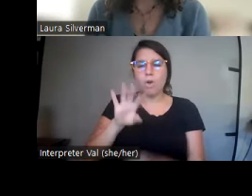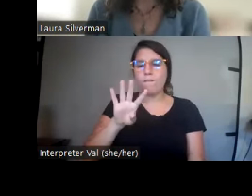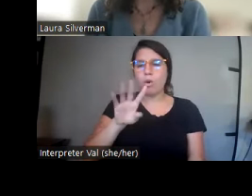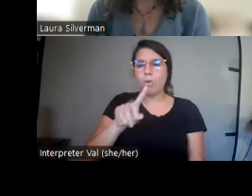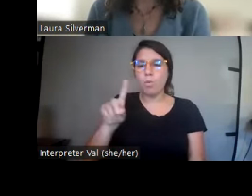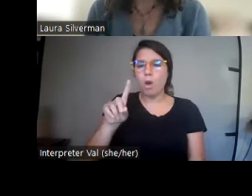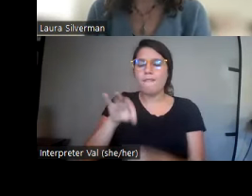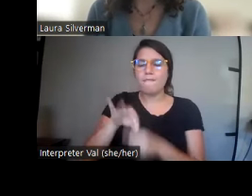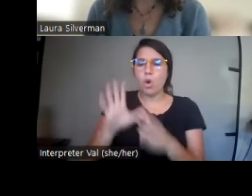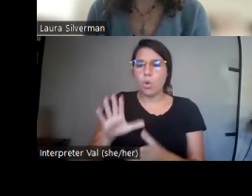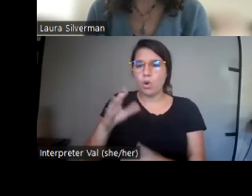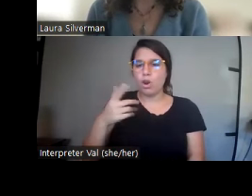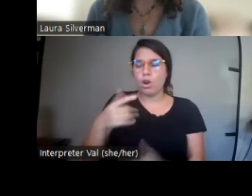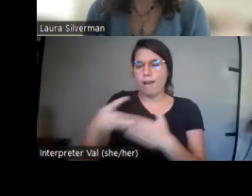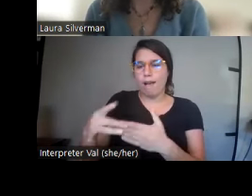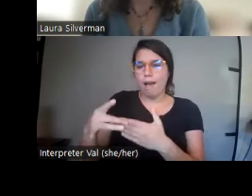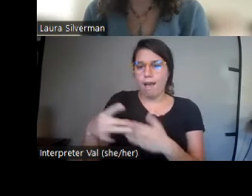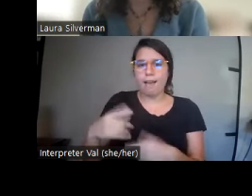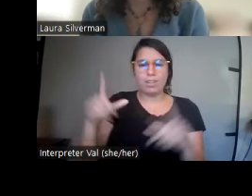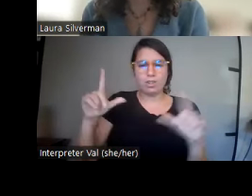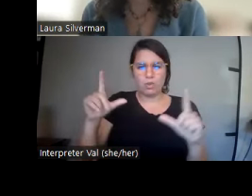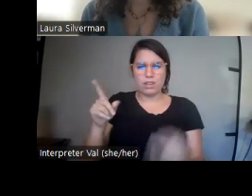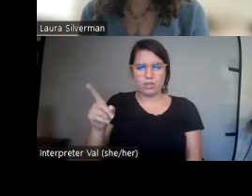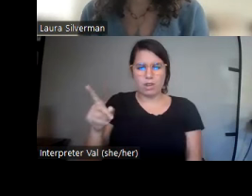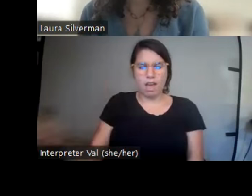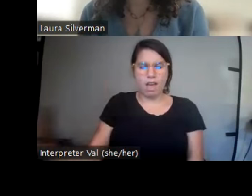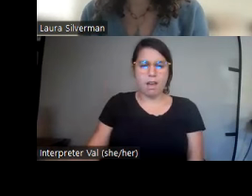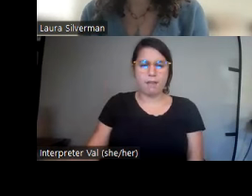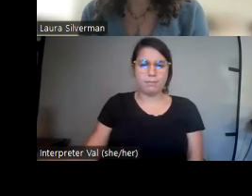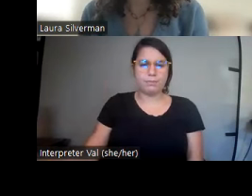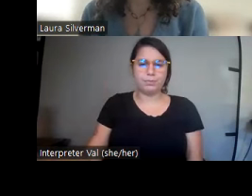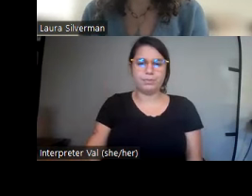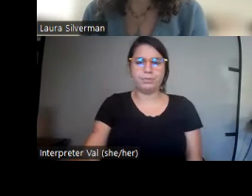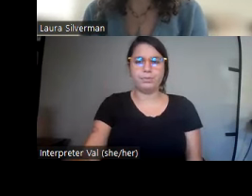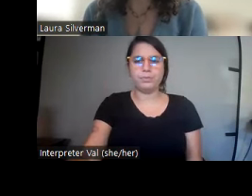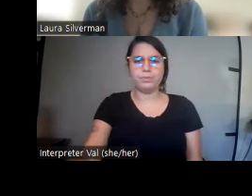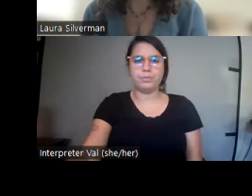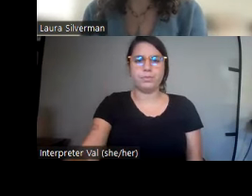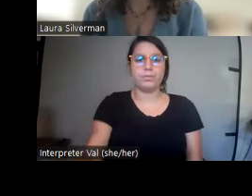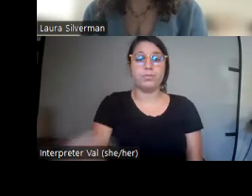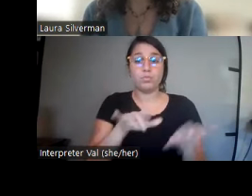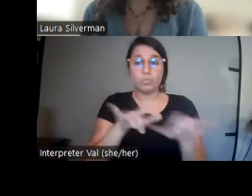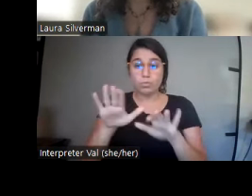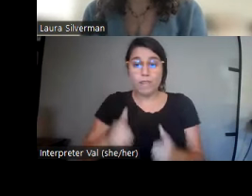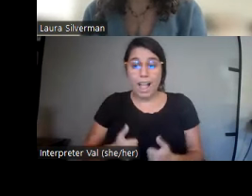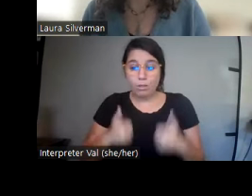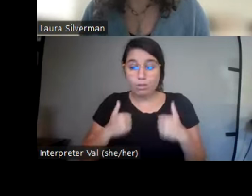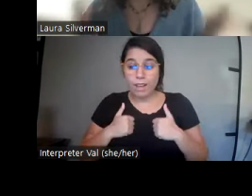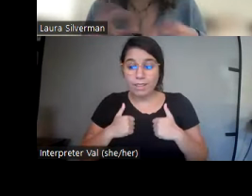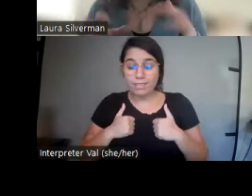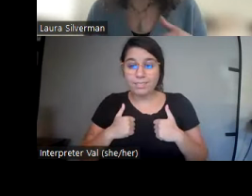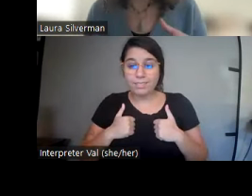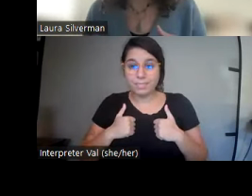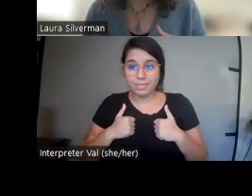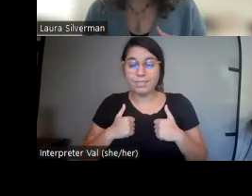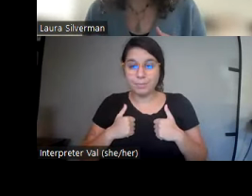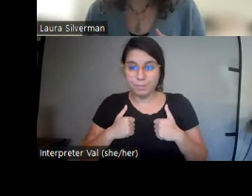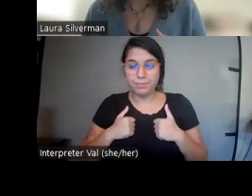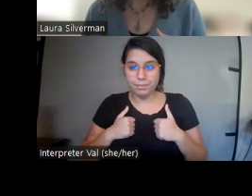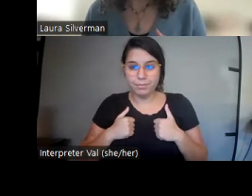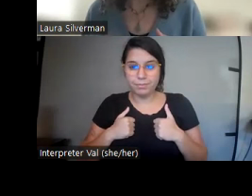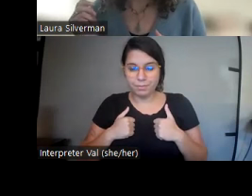voter guide, and I have a screenshot right here. You can enter your address and the website into the